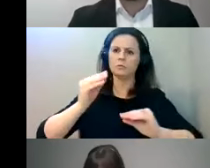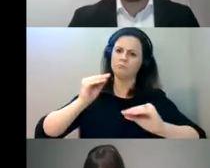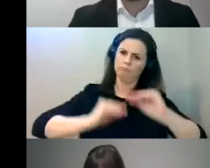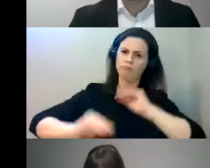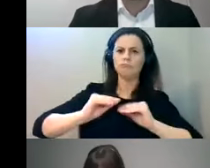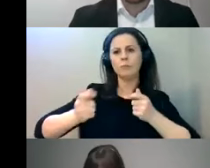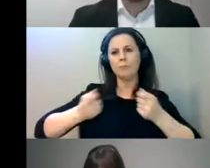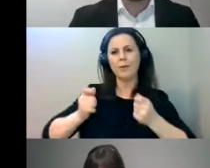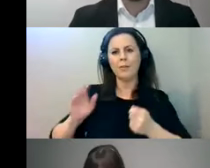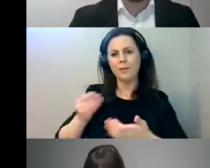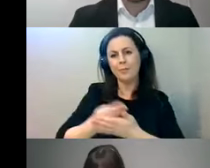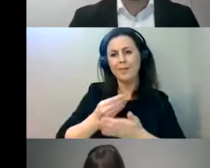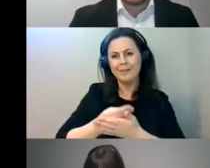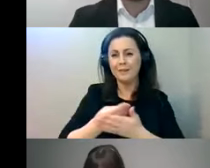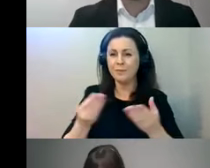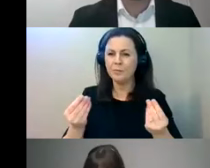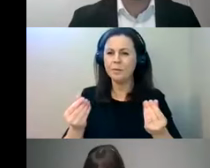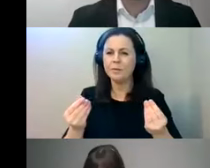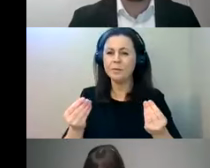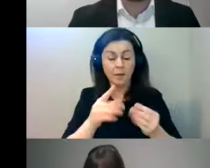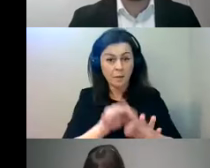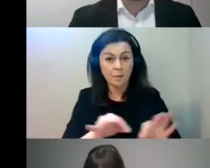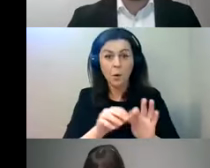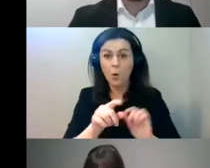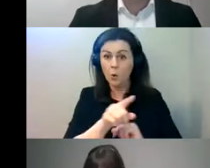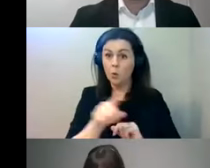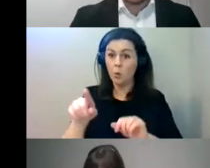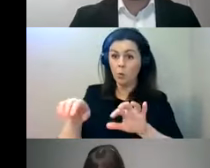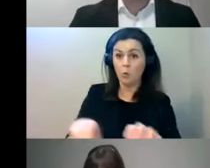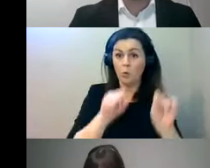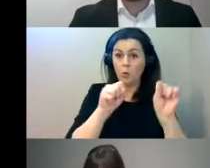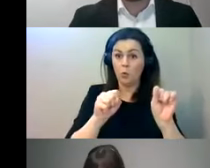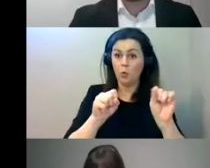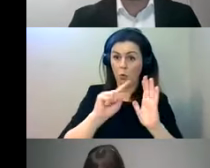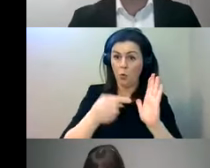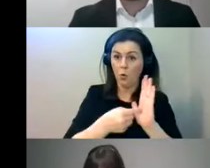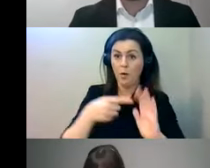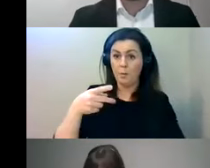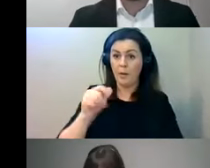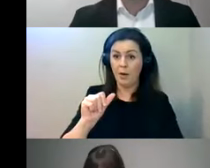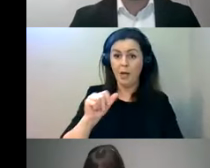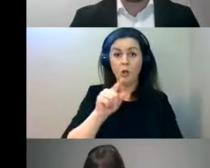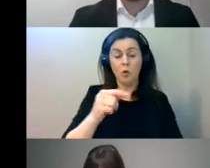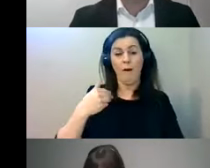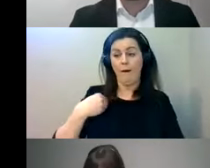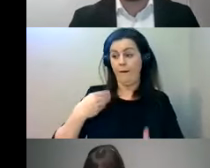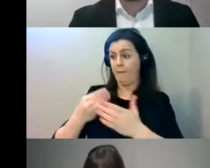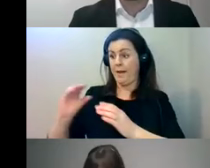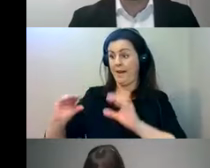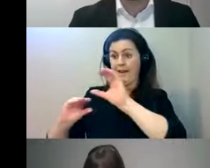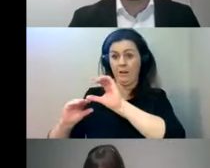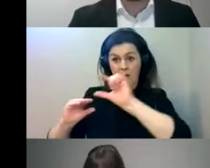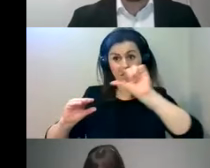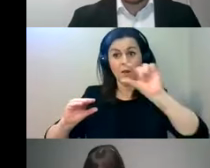an important note for anyone acting as an attorney. If you're actively taking compensation or being paid for